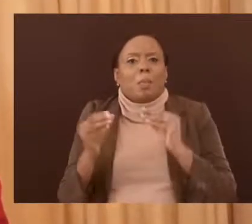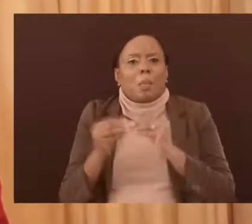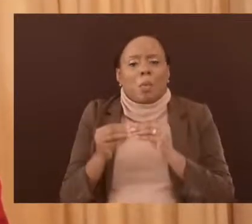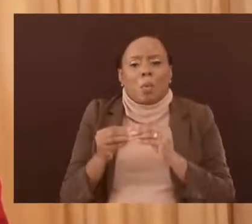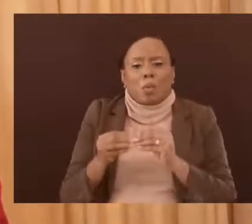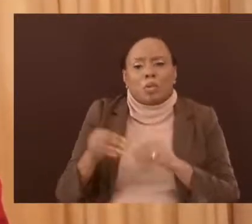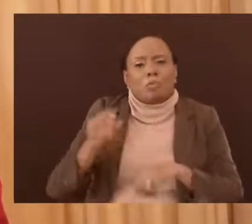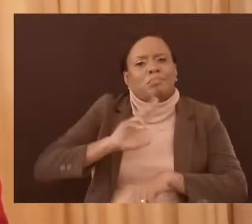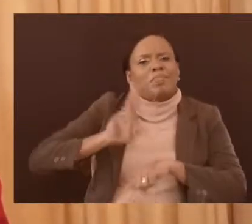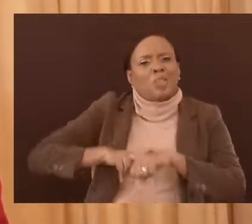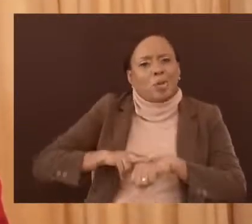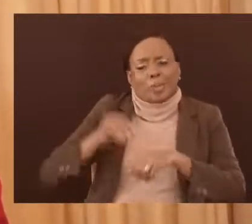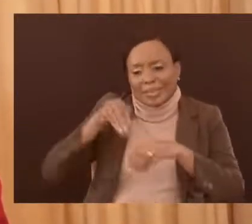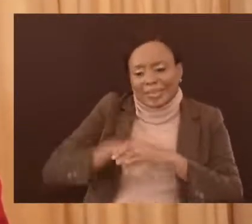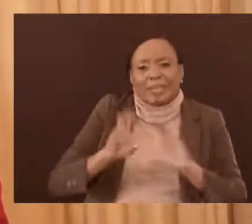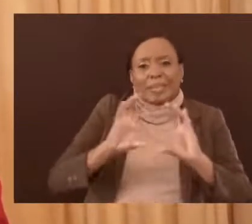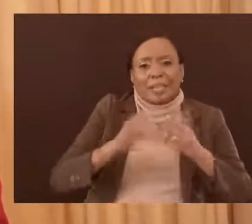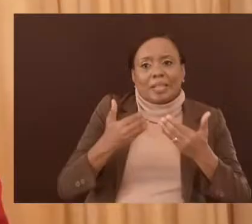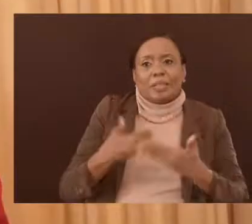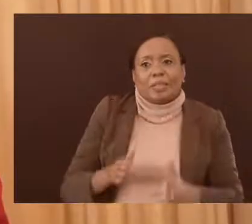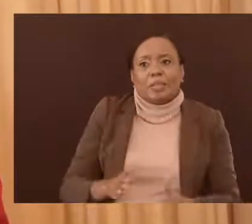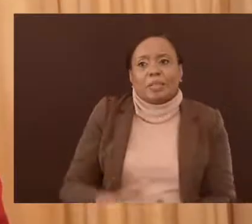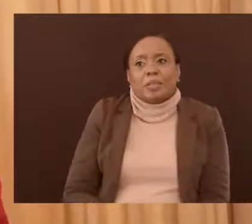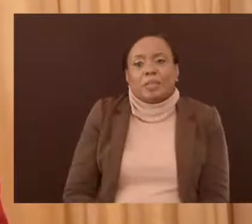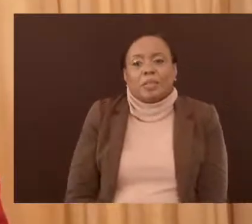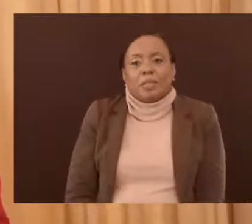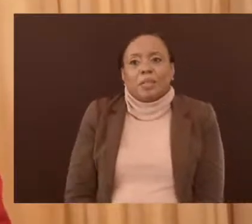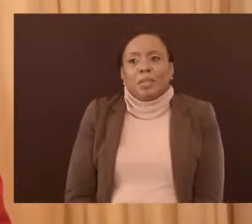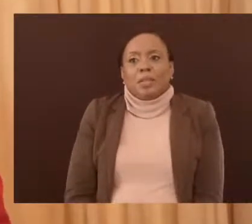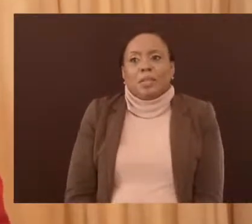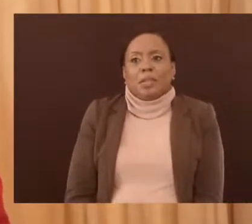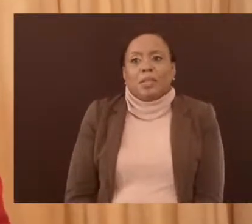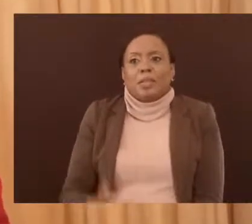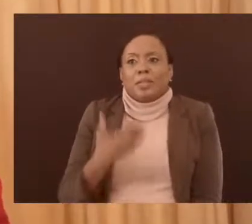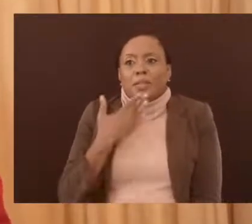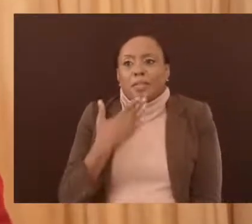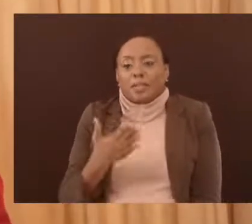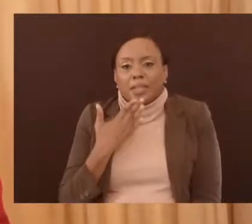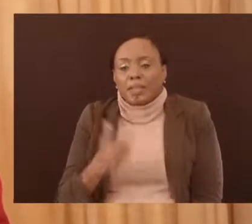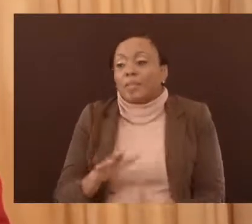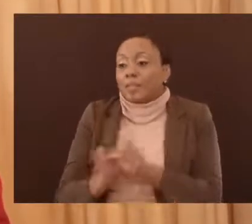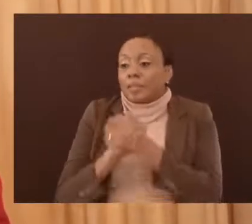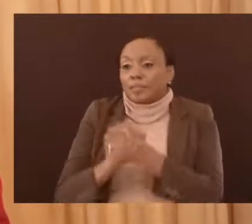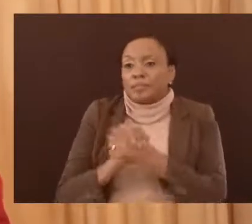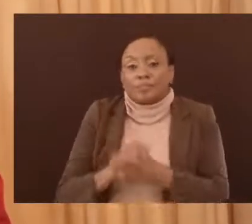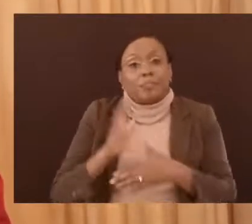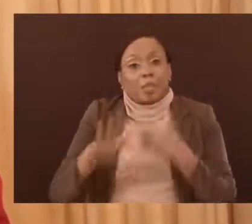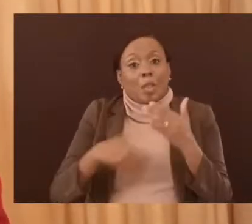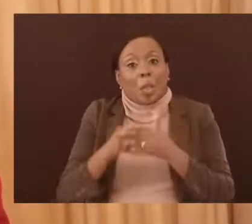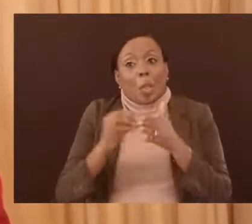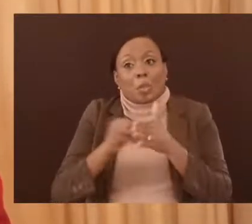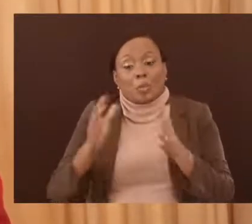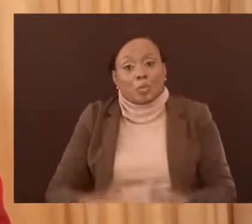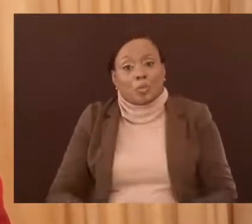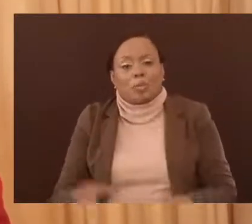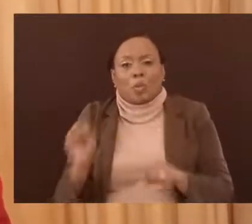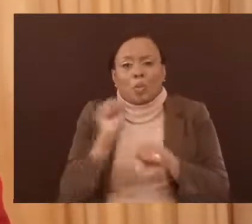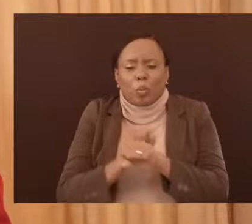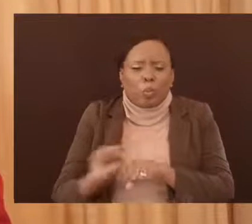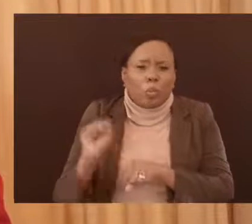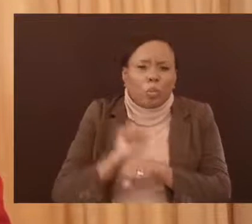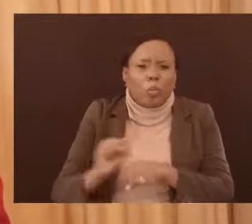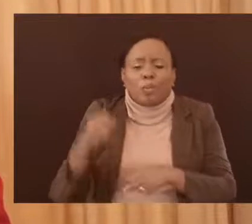into a phased approach to the school term. So again, I thank you. Again, congratulations to all students who have